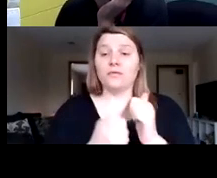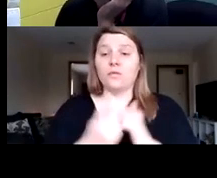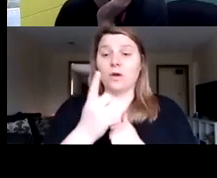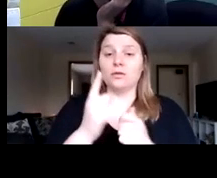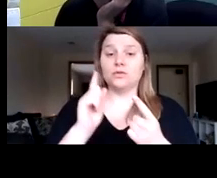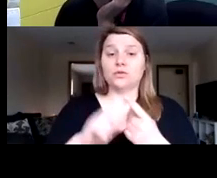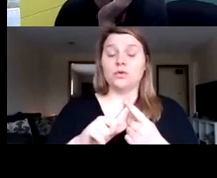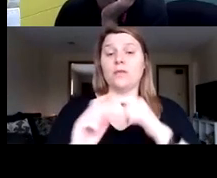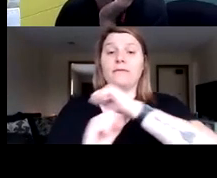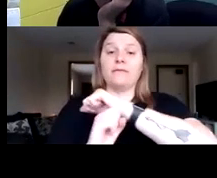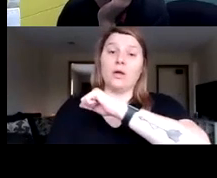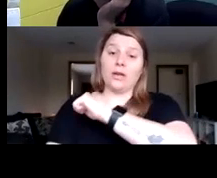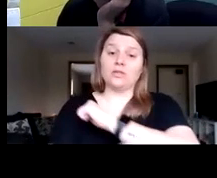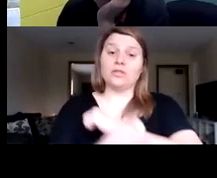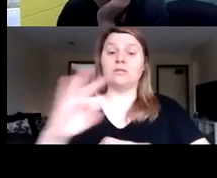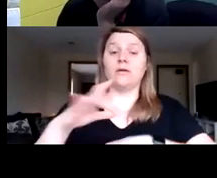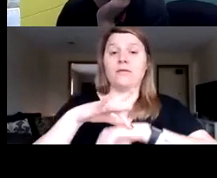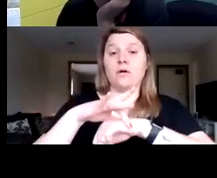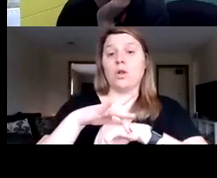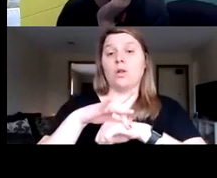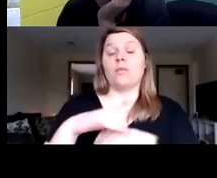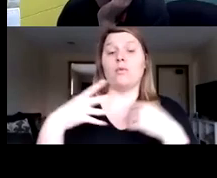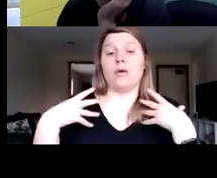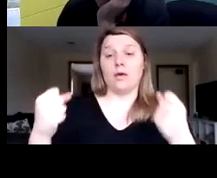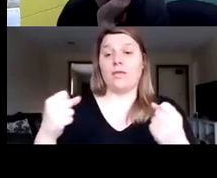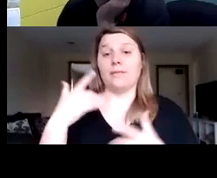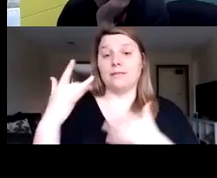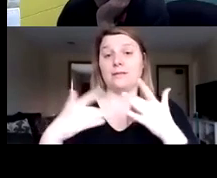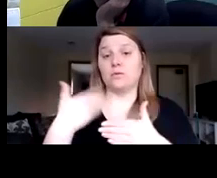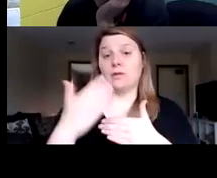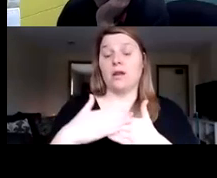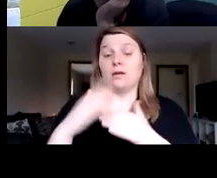the Foundations of Global Health. Alexa, could you go to the next slide?